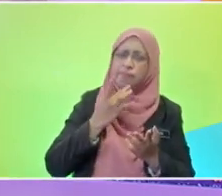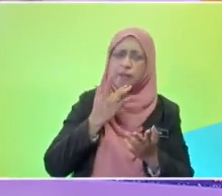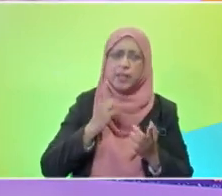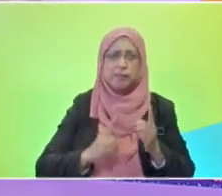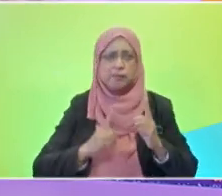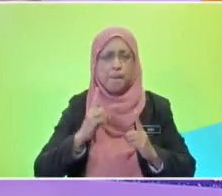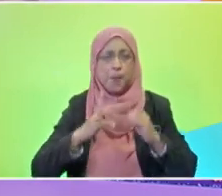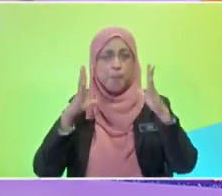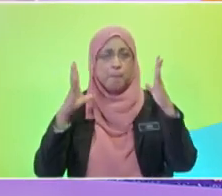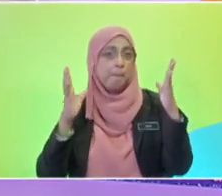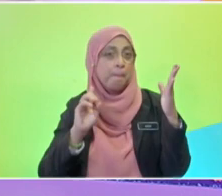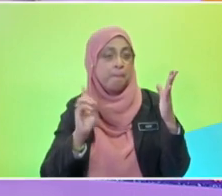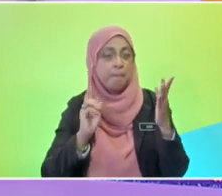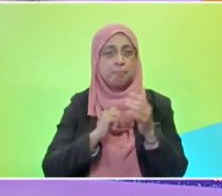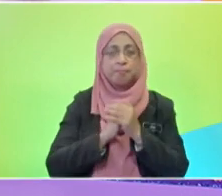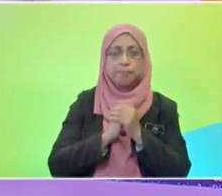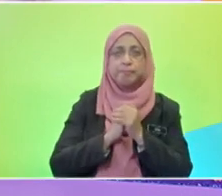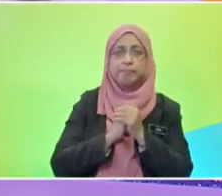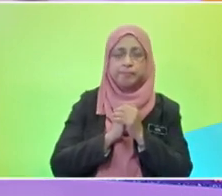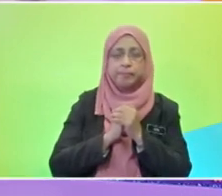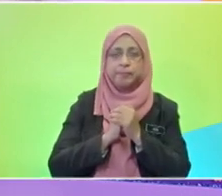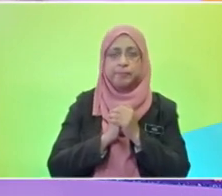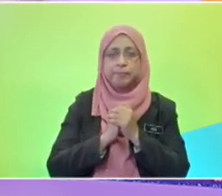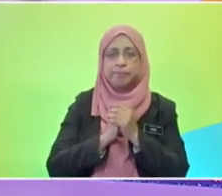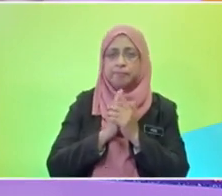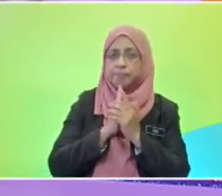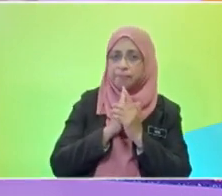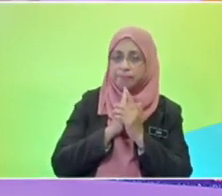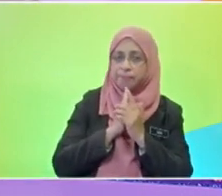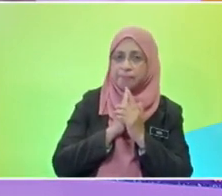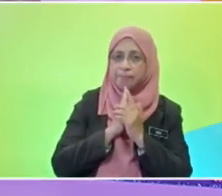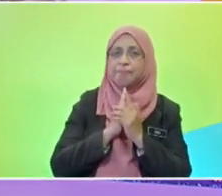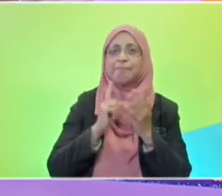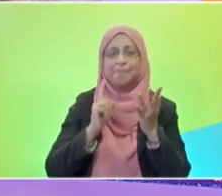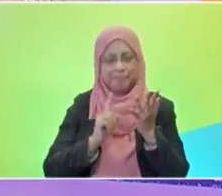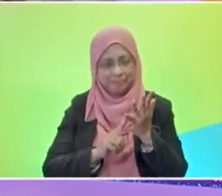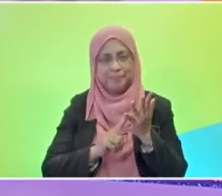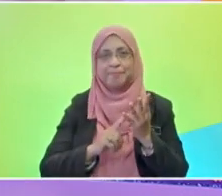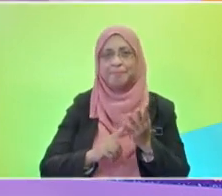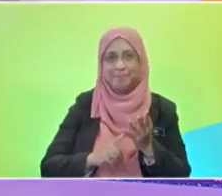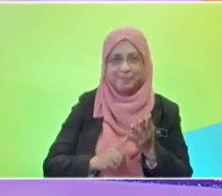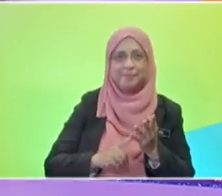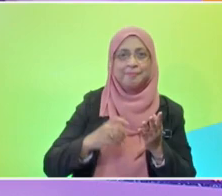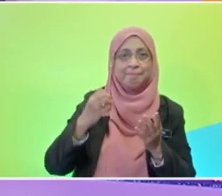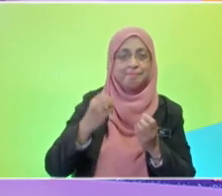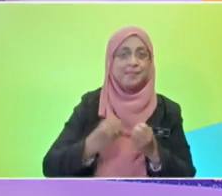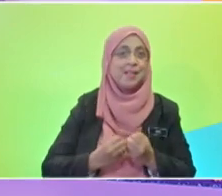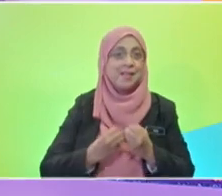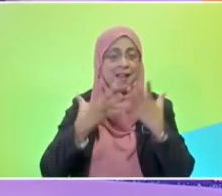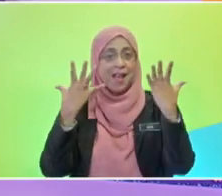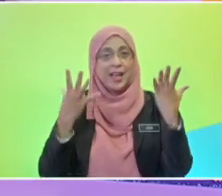I think according to the story that teacher shared, we light oil lamps. Yes, okay. Very good,